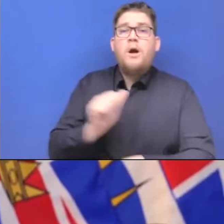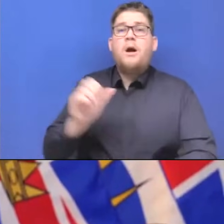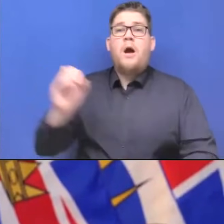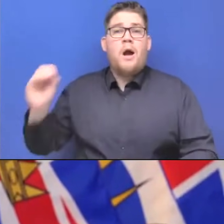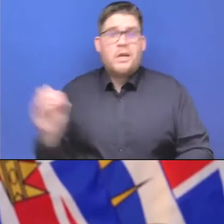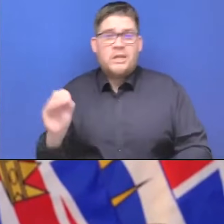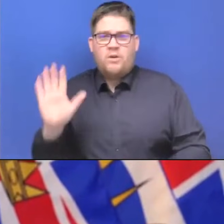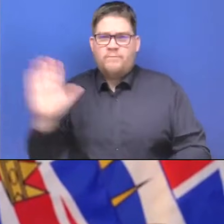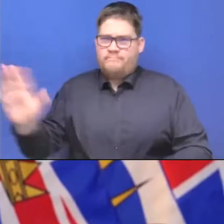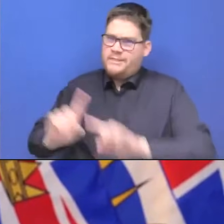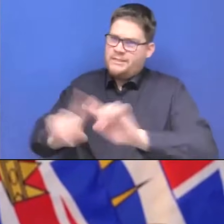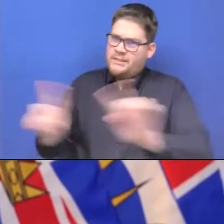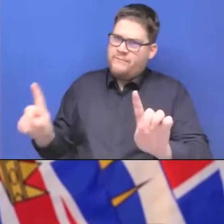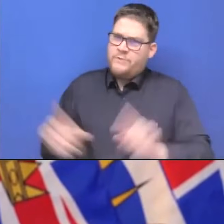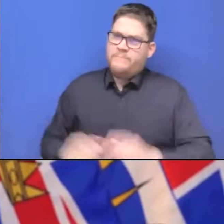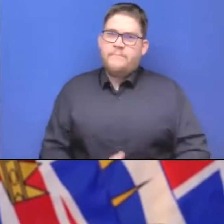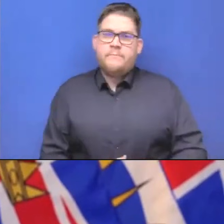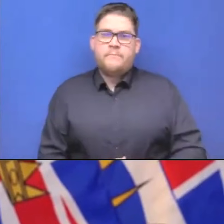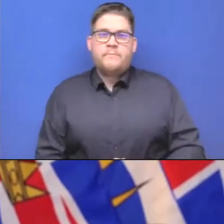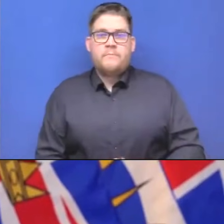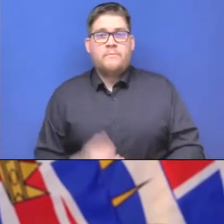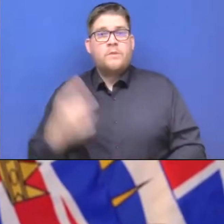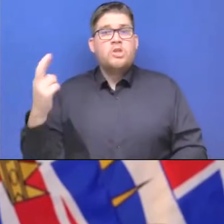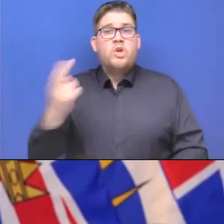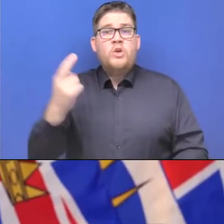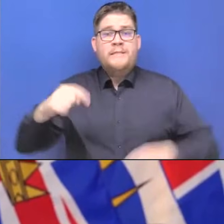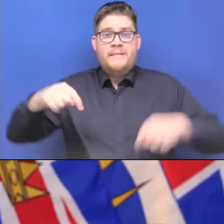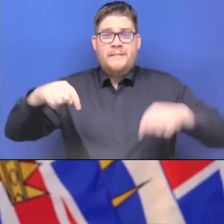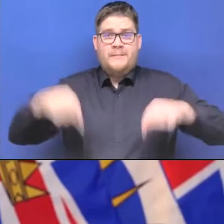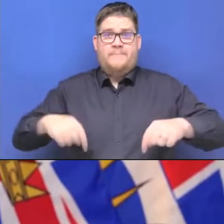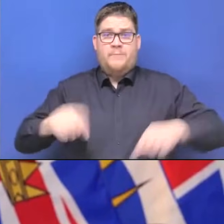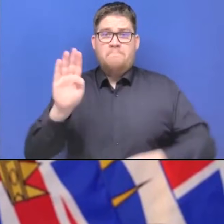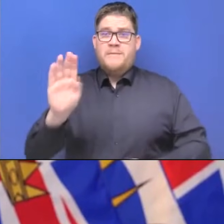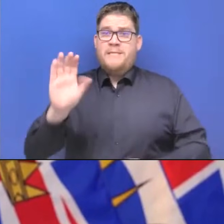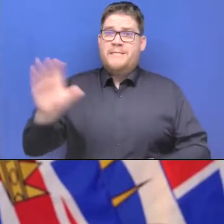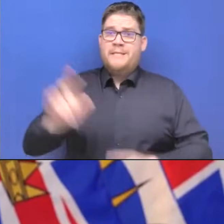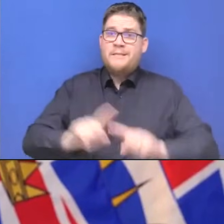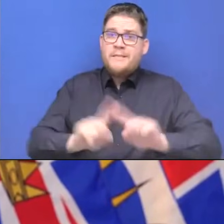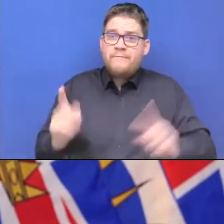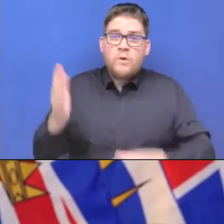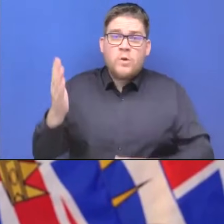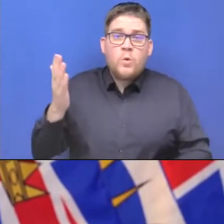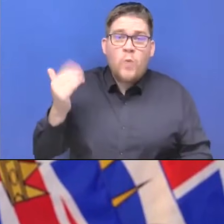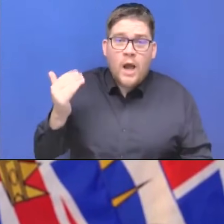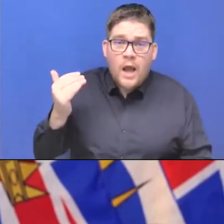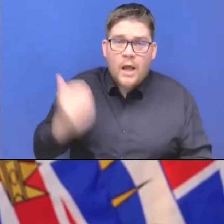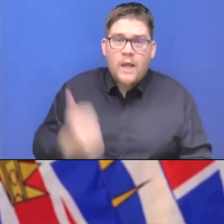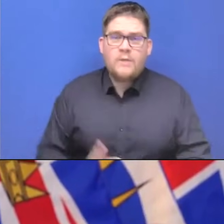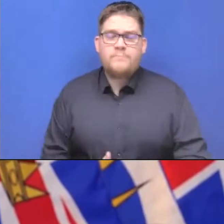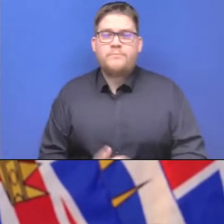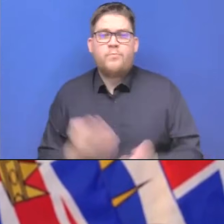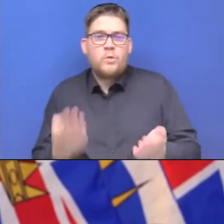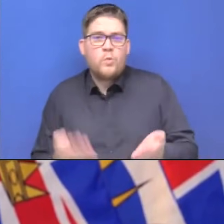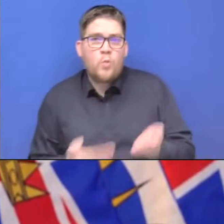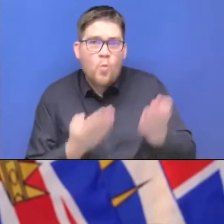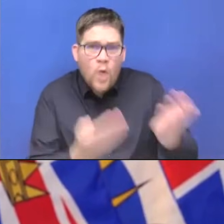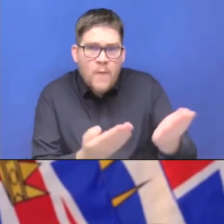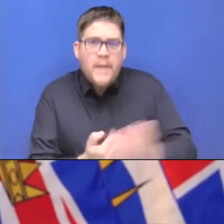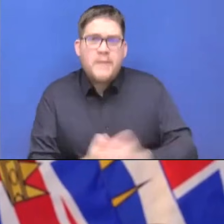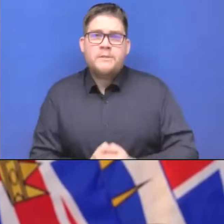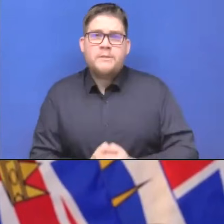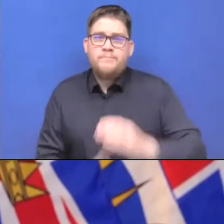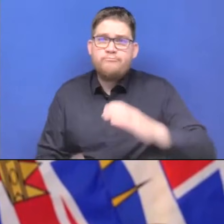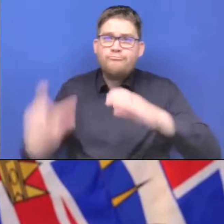why we have we're at different places in terms of recommending booster doses for people in long-term